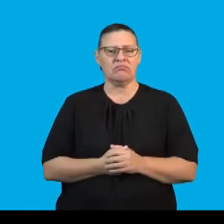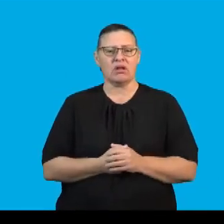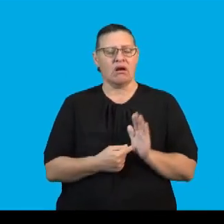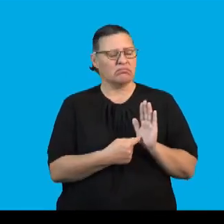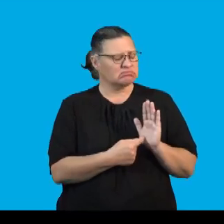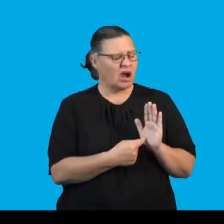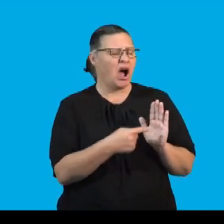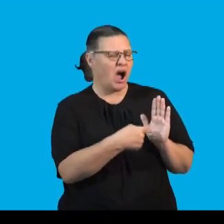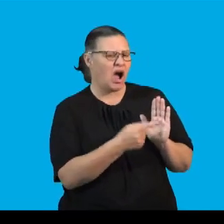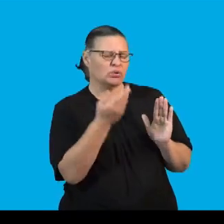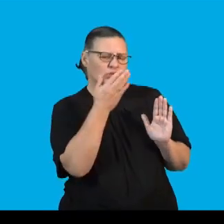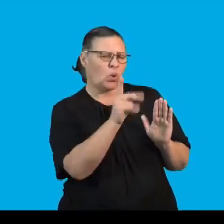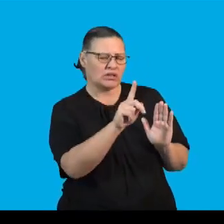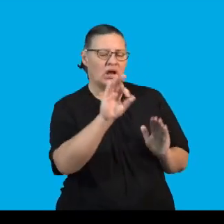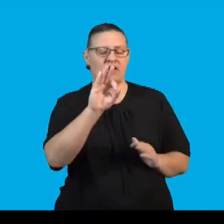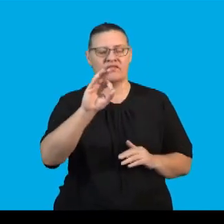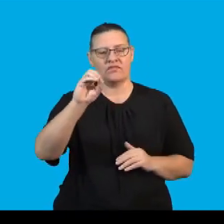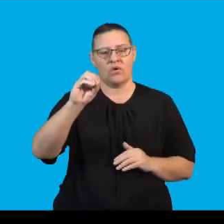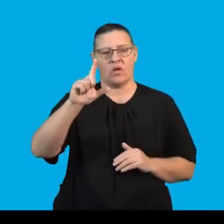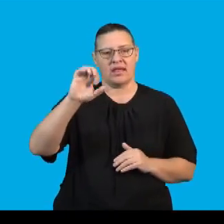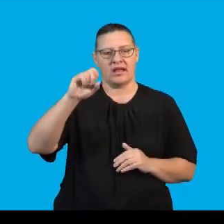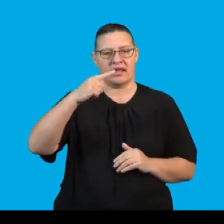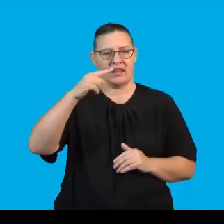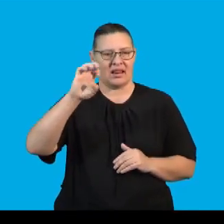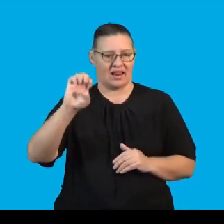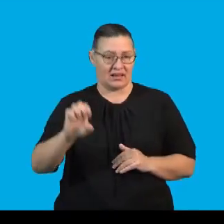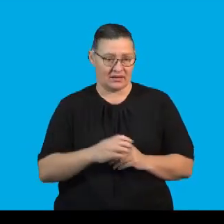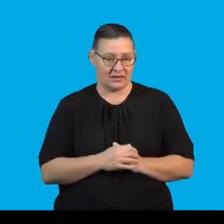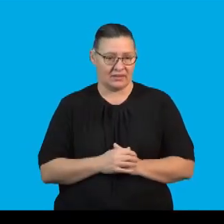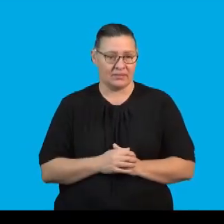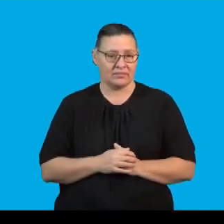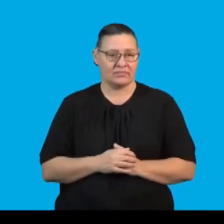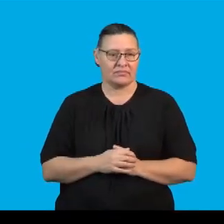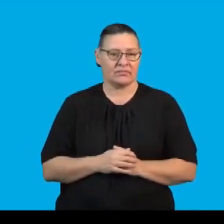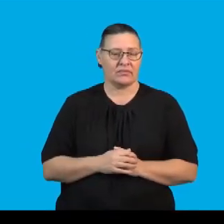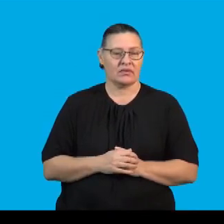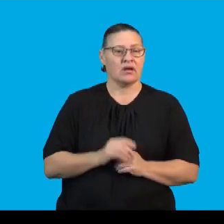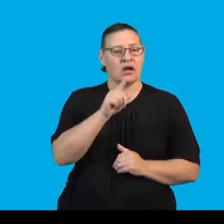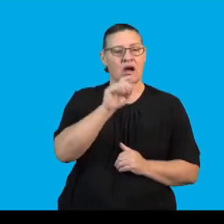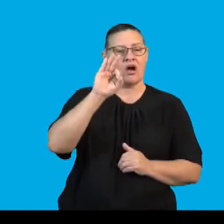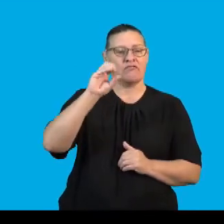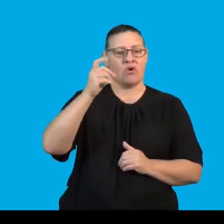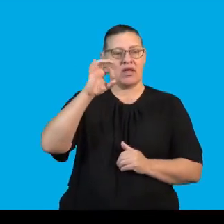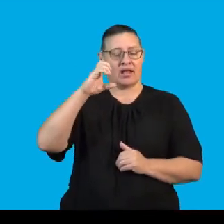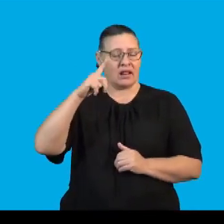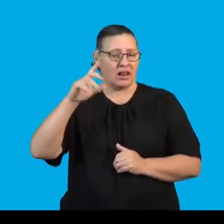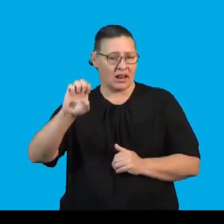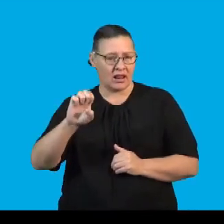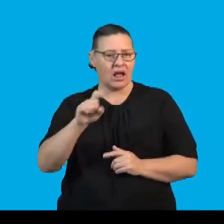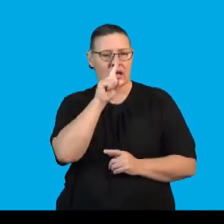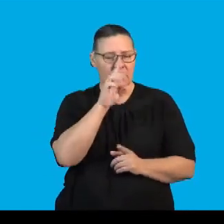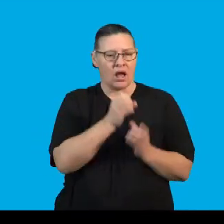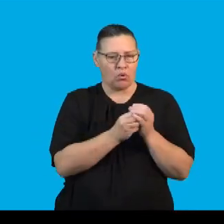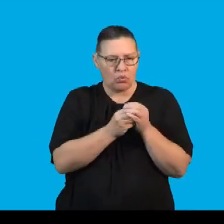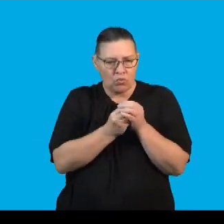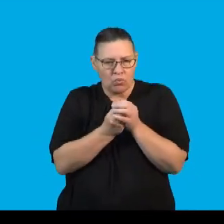you a follicle. This is an event that is happening in the ovary. A follicle which starts to grow. You can see the